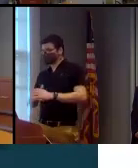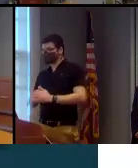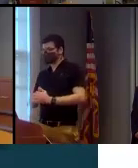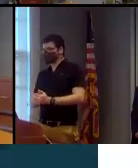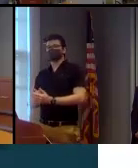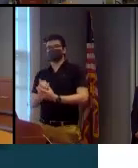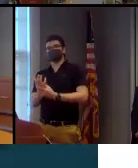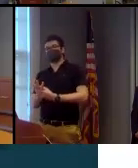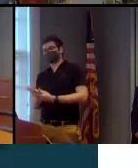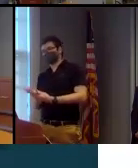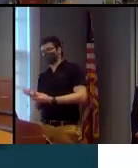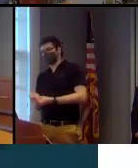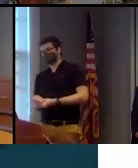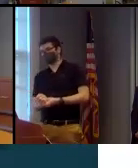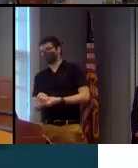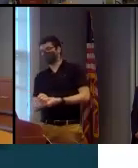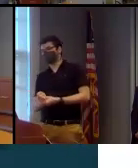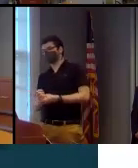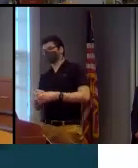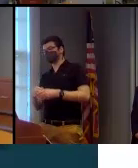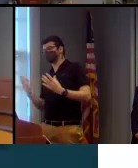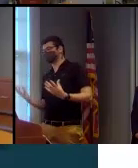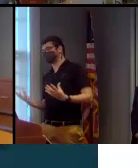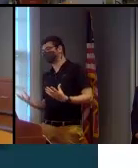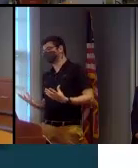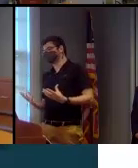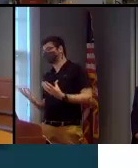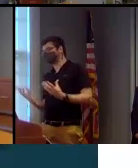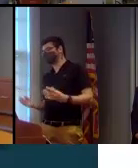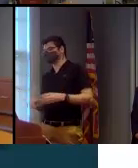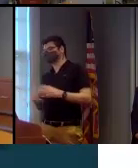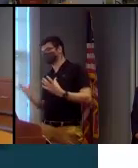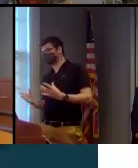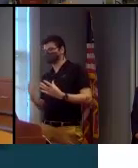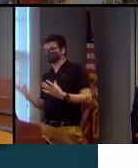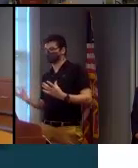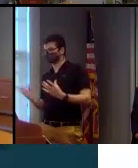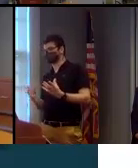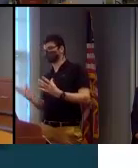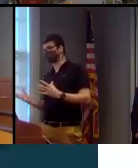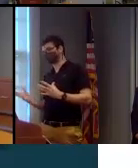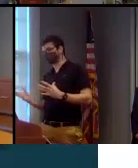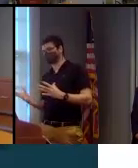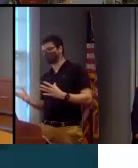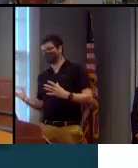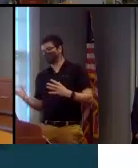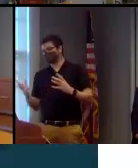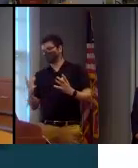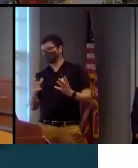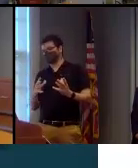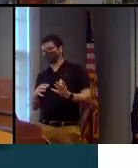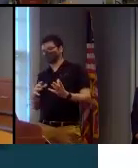And this is a more visual look at what our model looks like. So we have our risk heterogeneity up here at the top with protected locations, populations, and